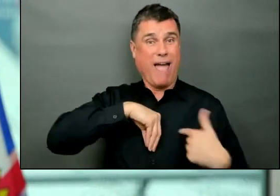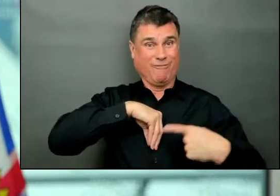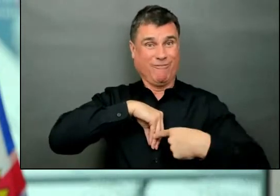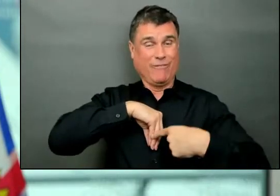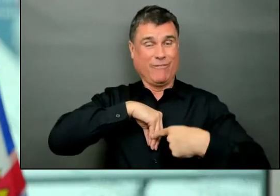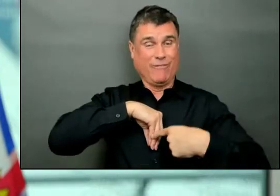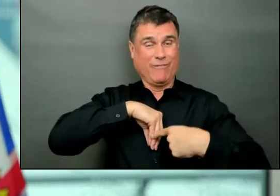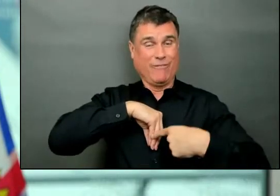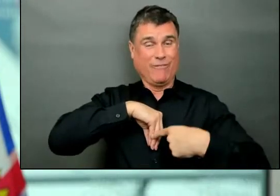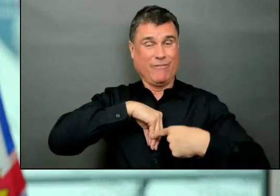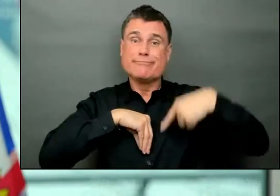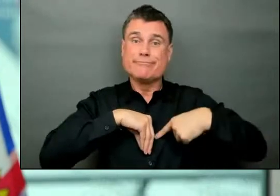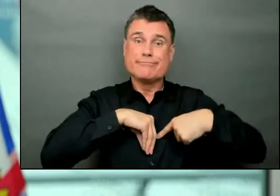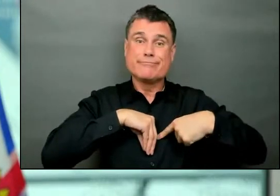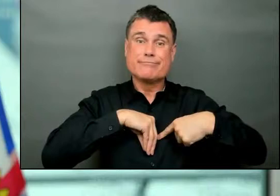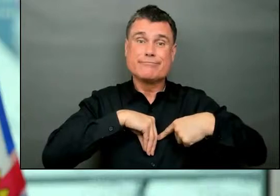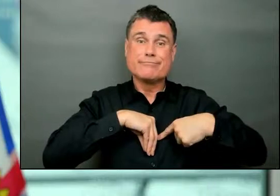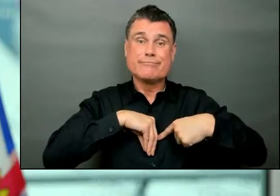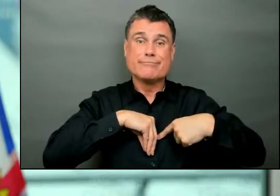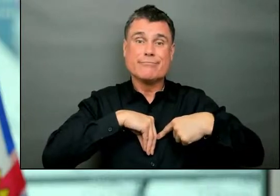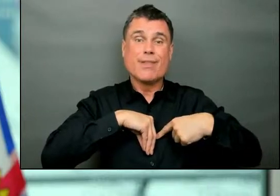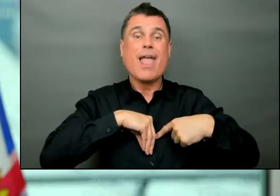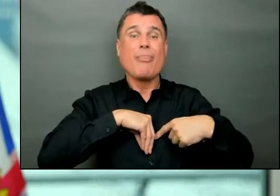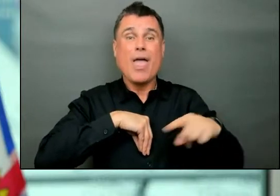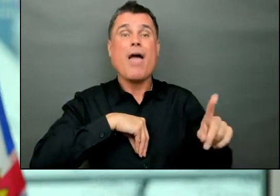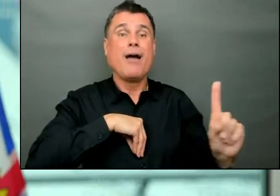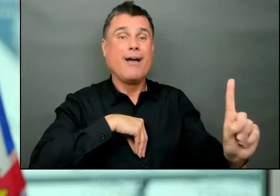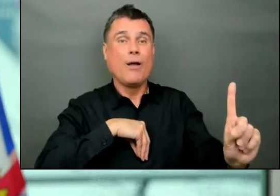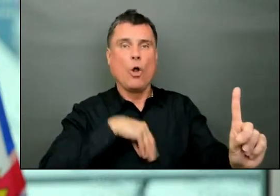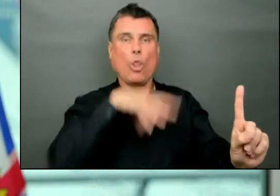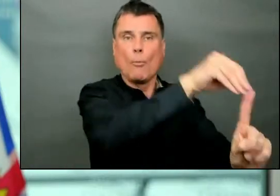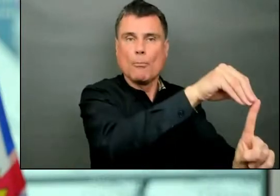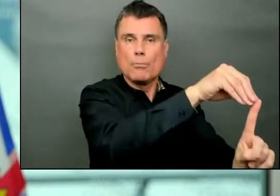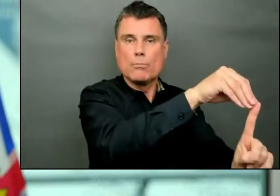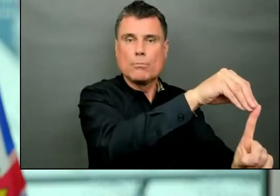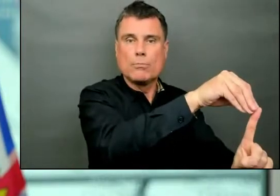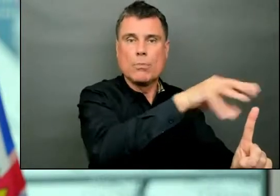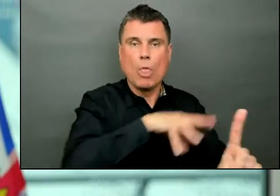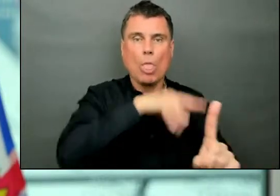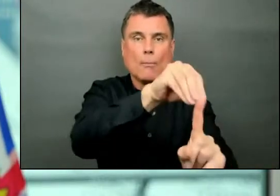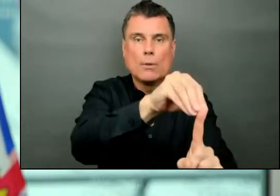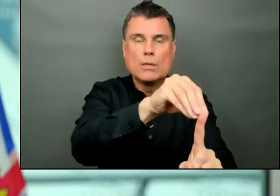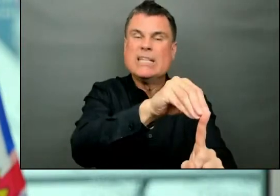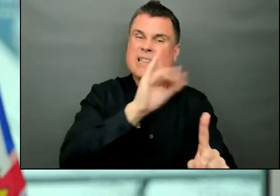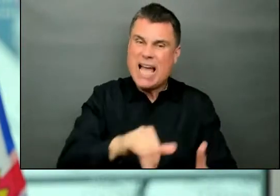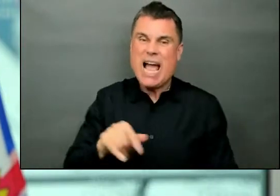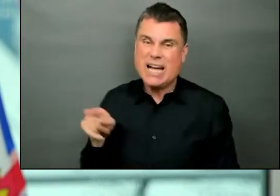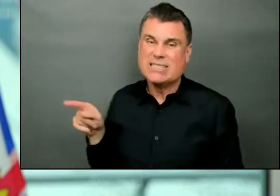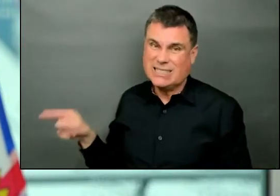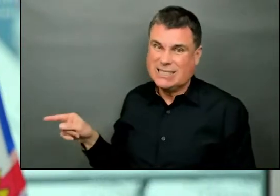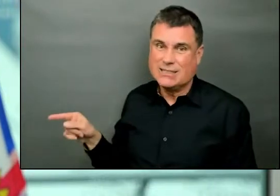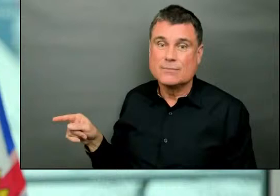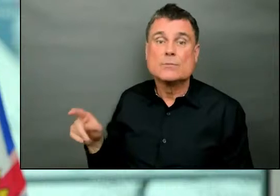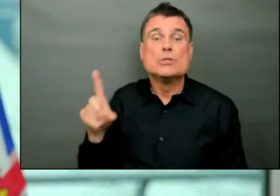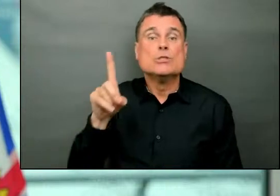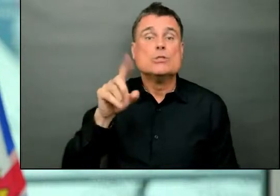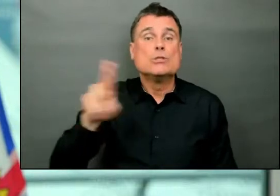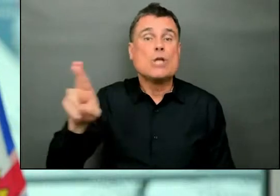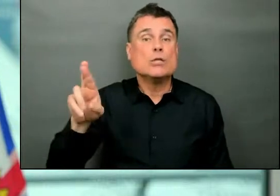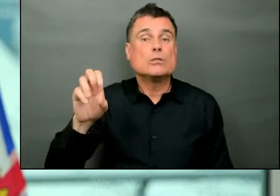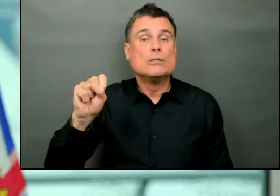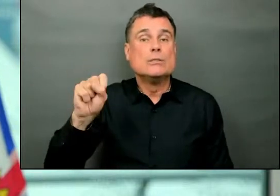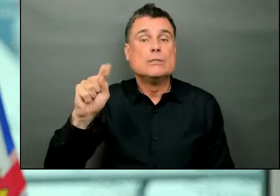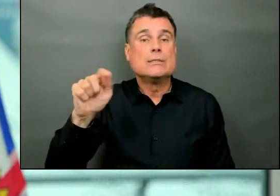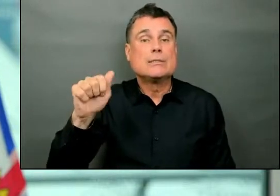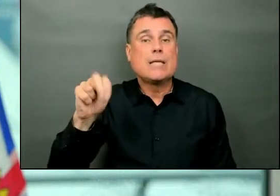So it's a as Dr. Stanwyck was saying, that, you know, it is circulating, it is in our communities, and we need